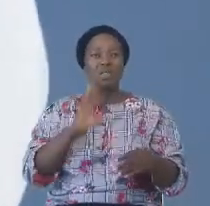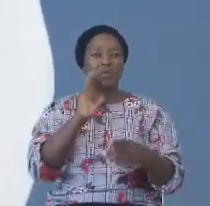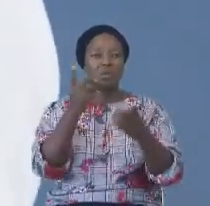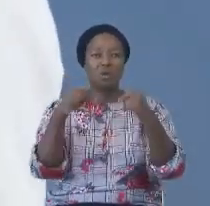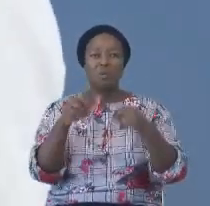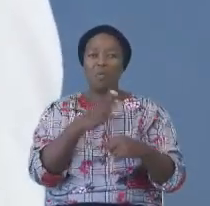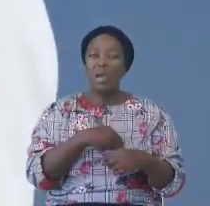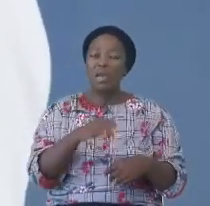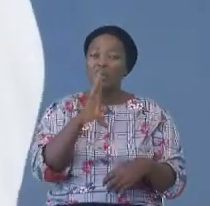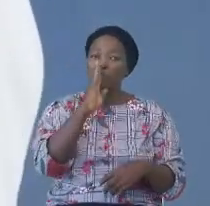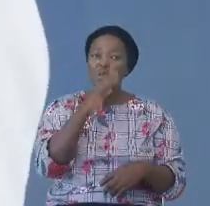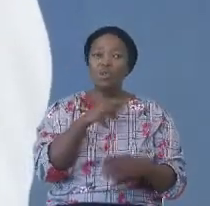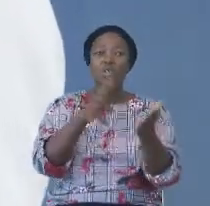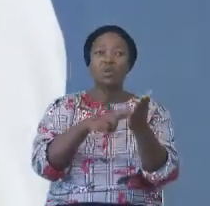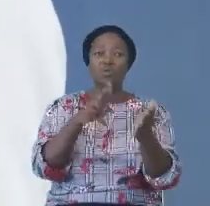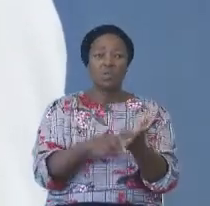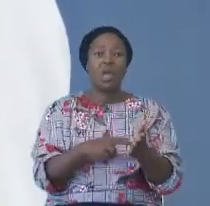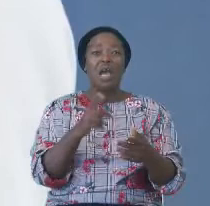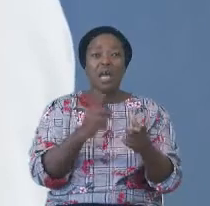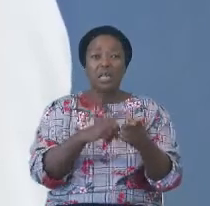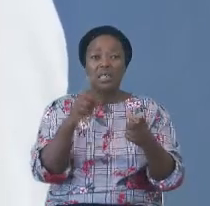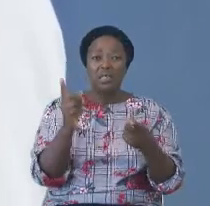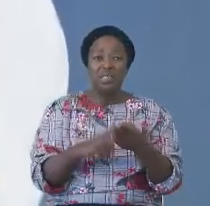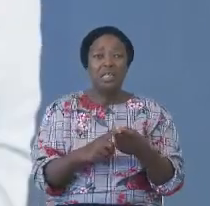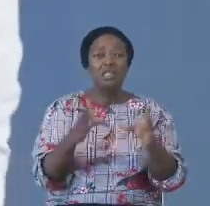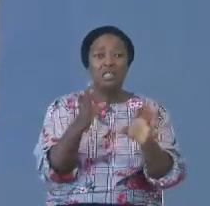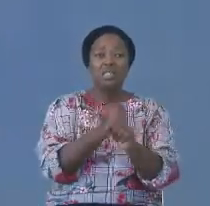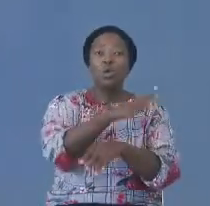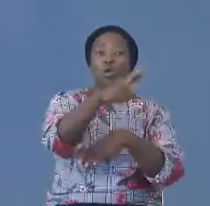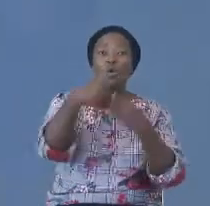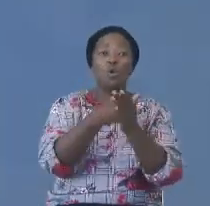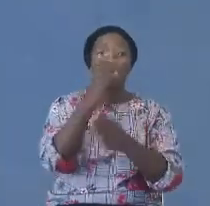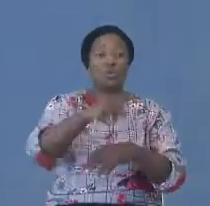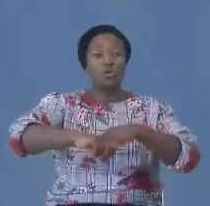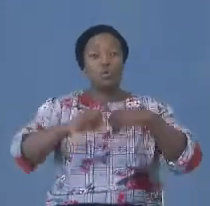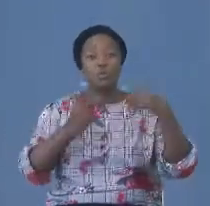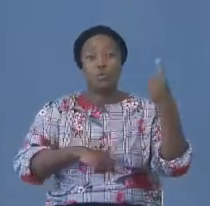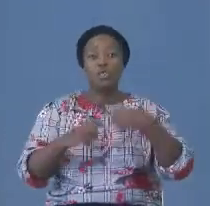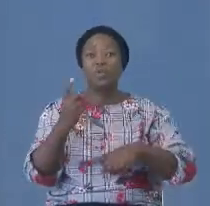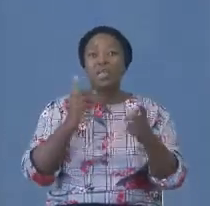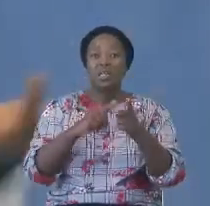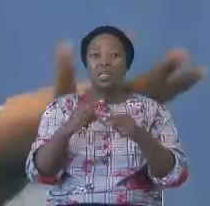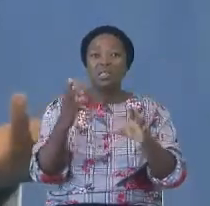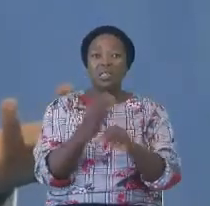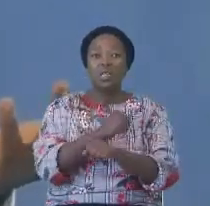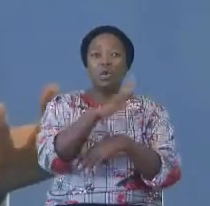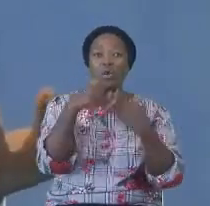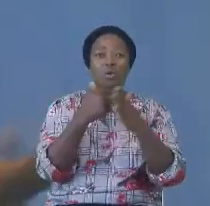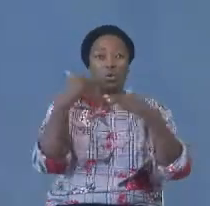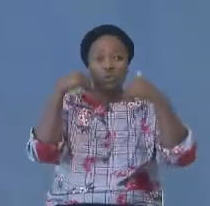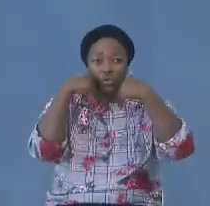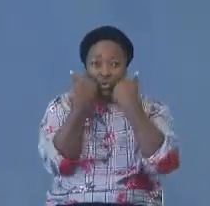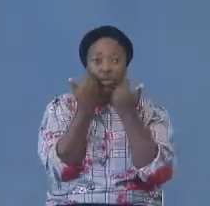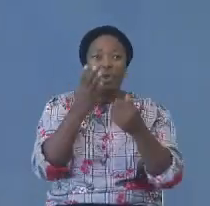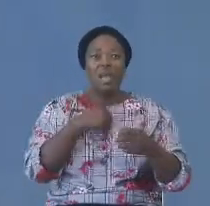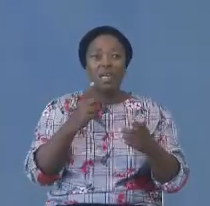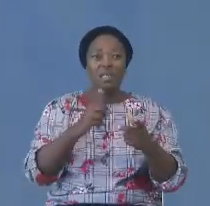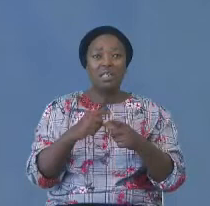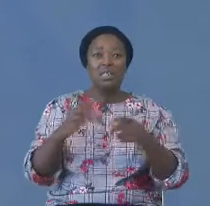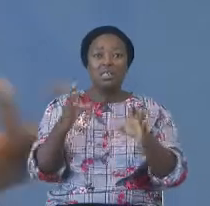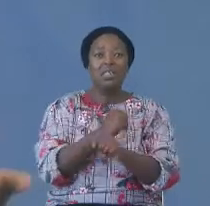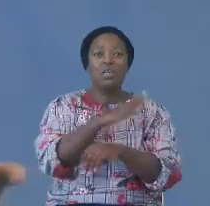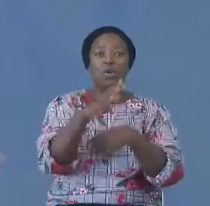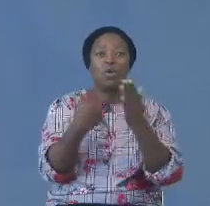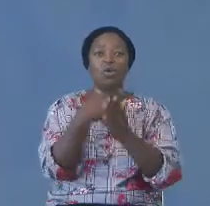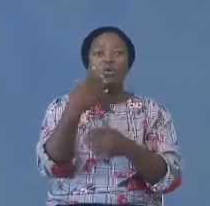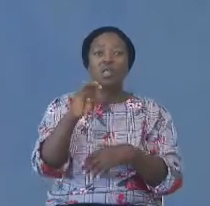was looking ahead to when Christ will come and be your substitute and take all your punishment